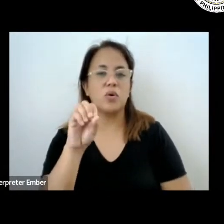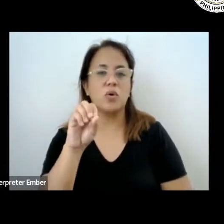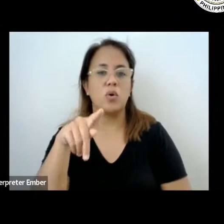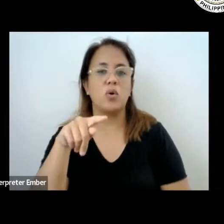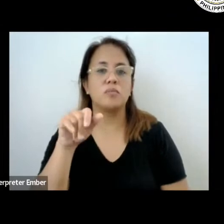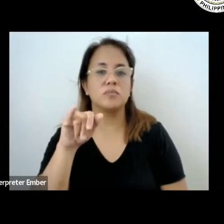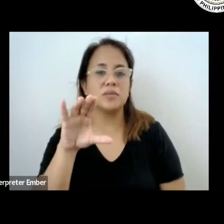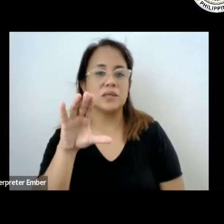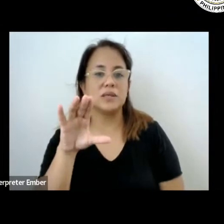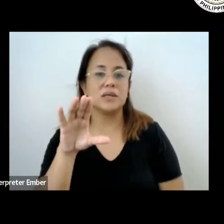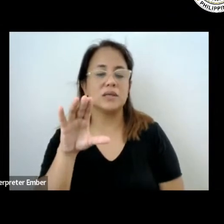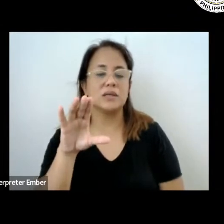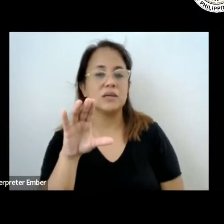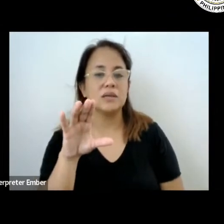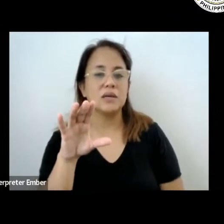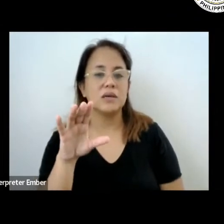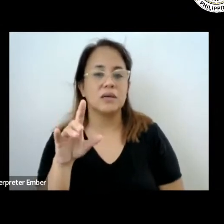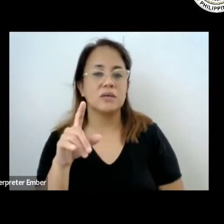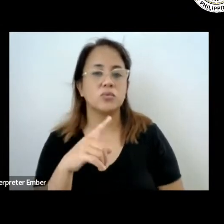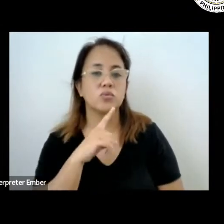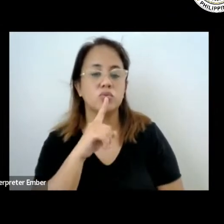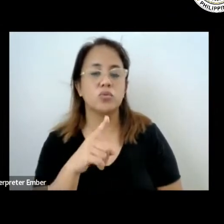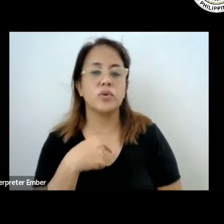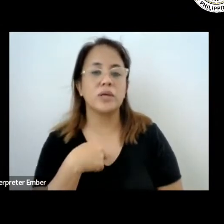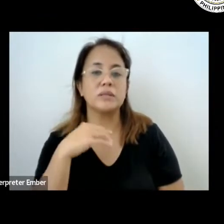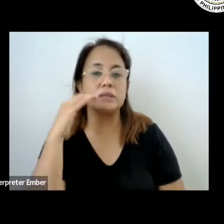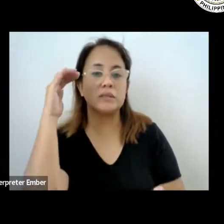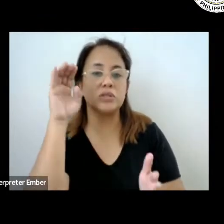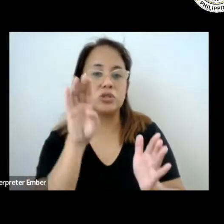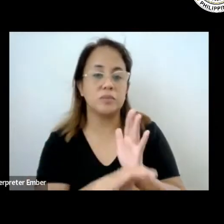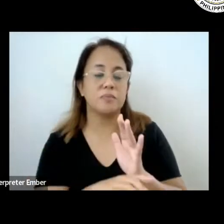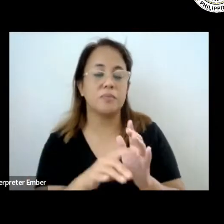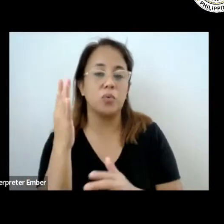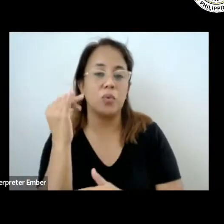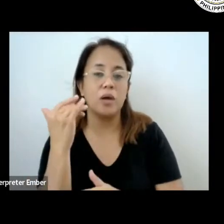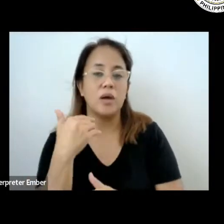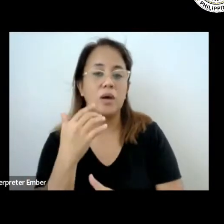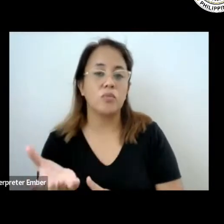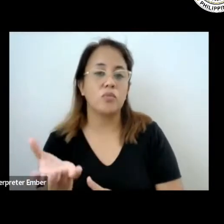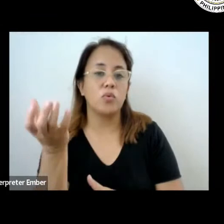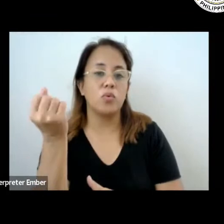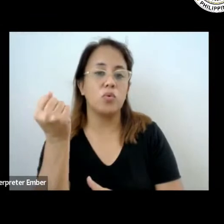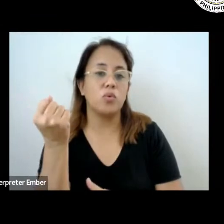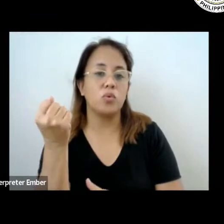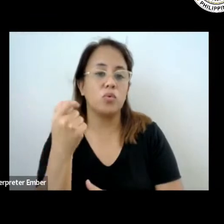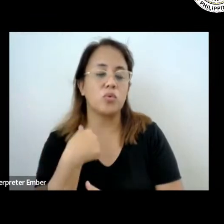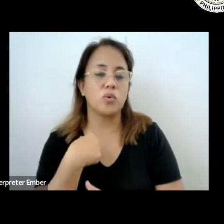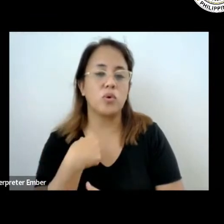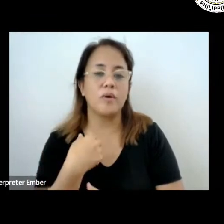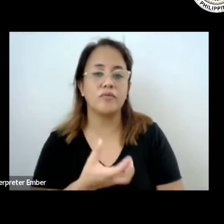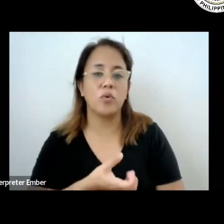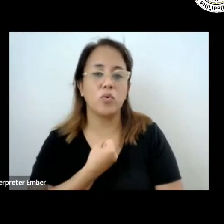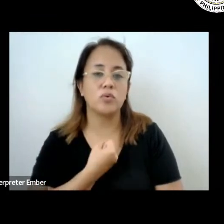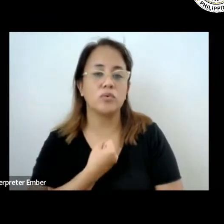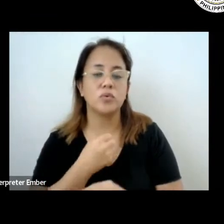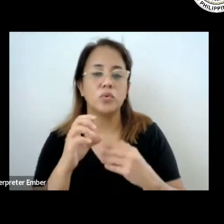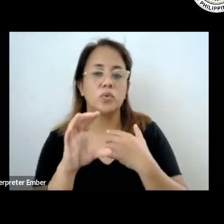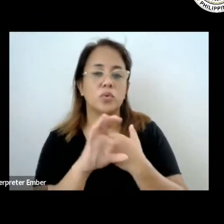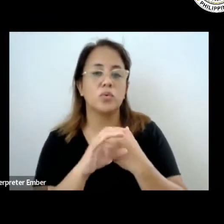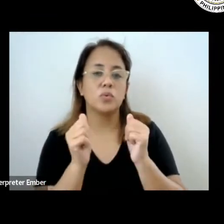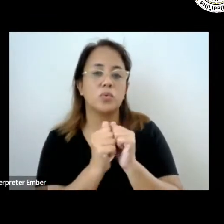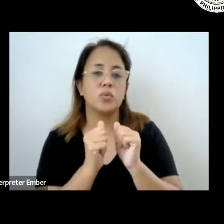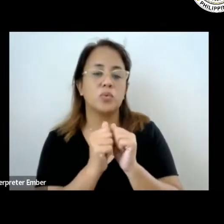they are actually, it's cheaper for them, Mr. Chair, because they were already able to secure a contract with the